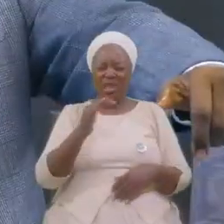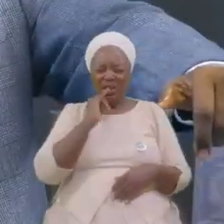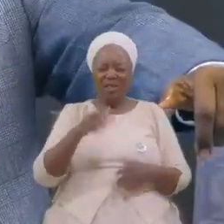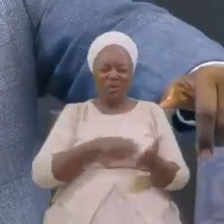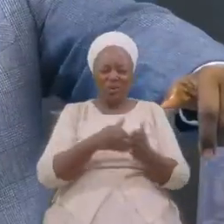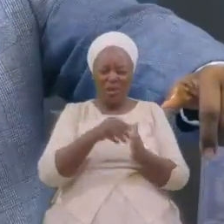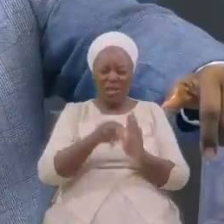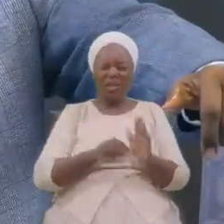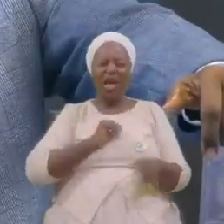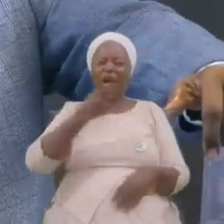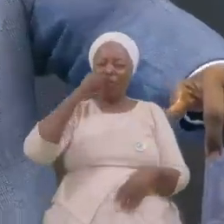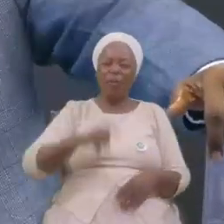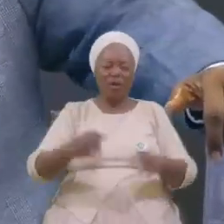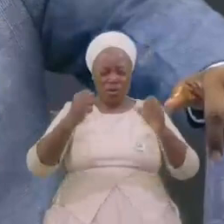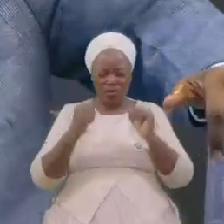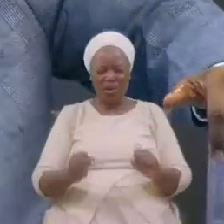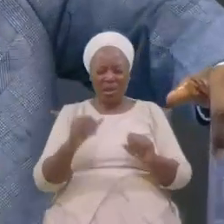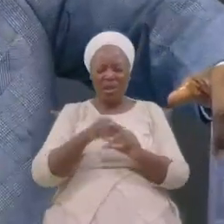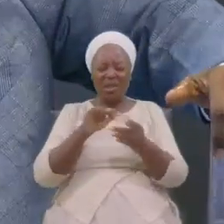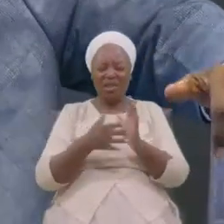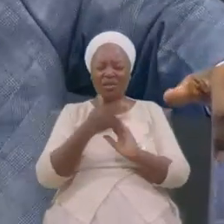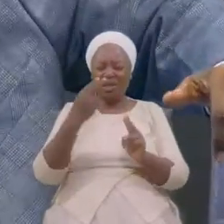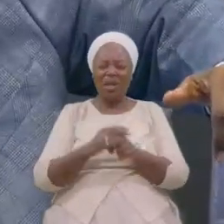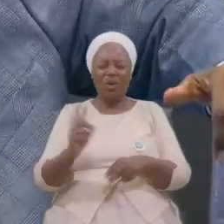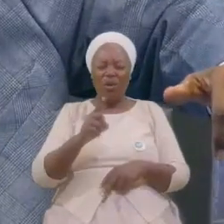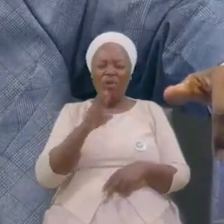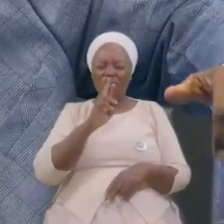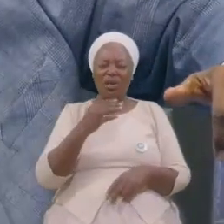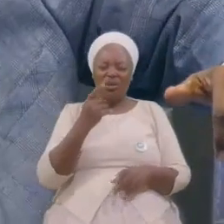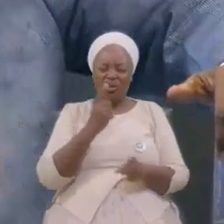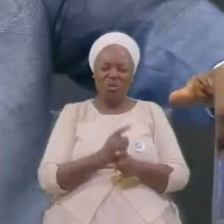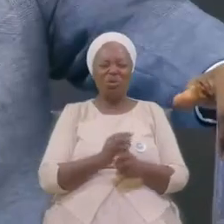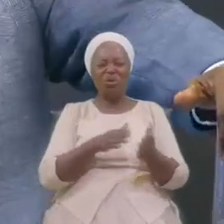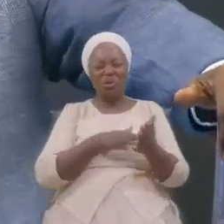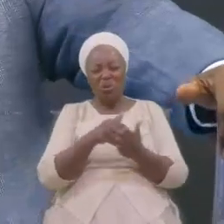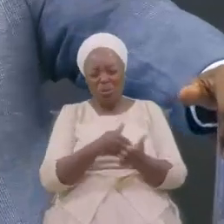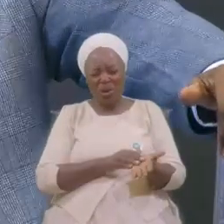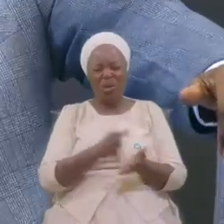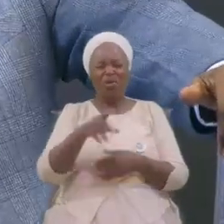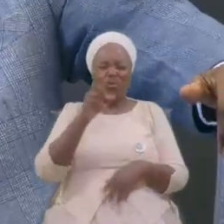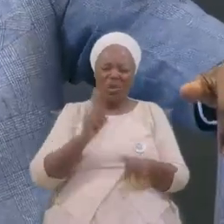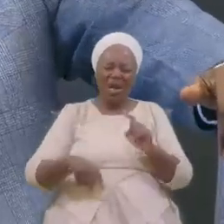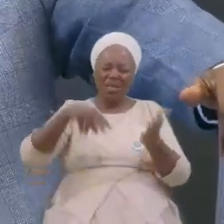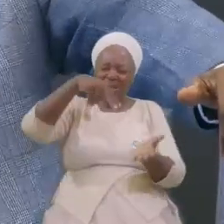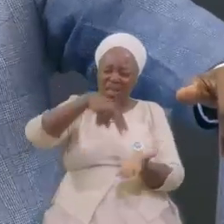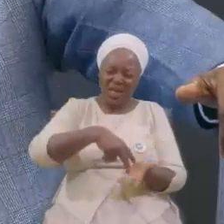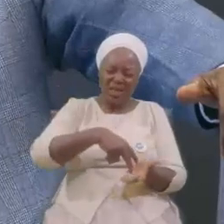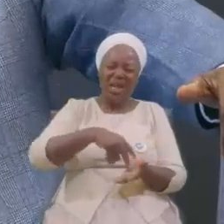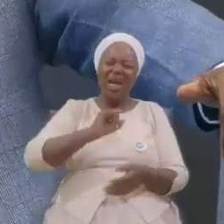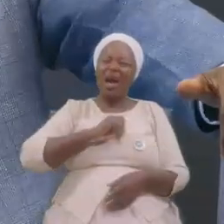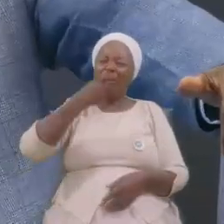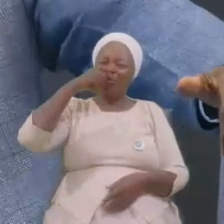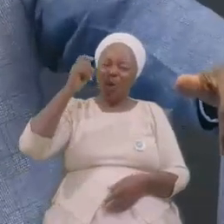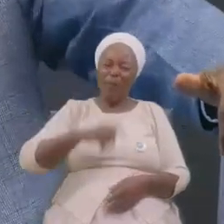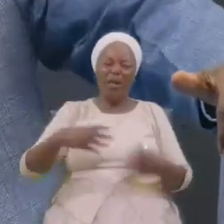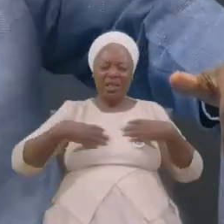strength. Where you are just impotent and you cannot even stand, I command